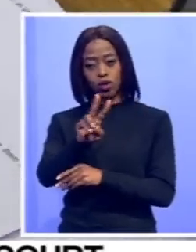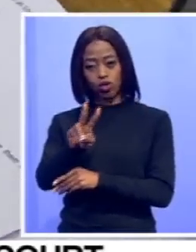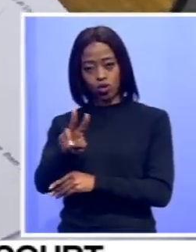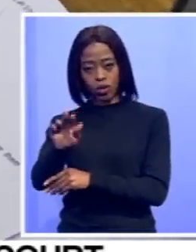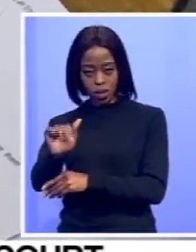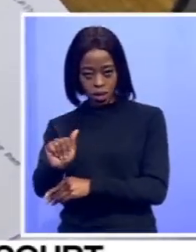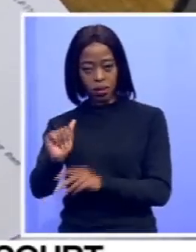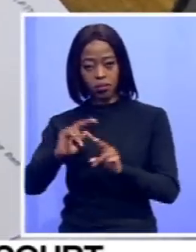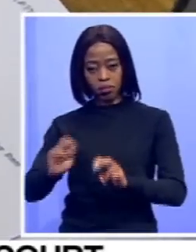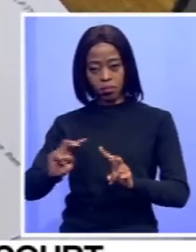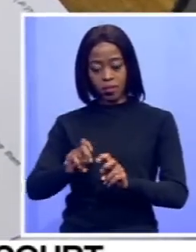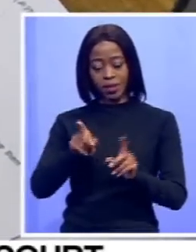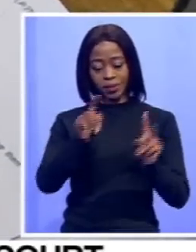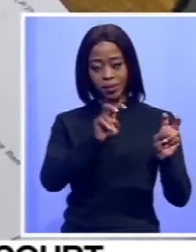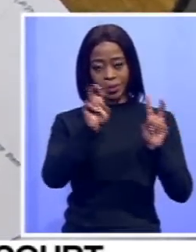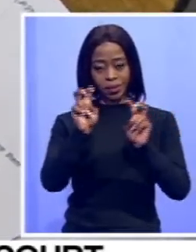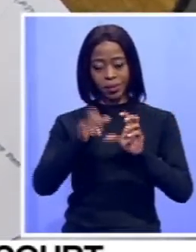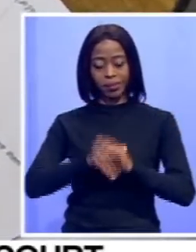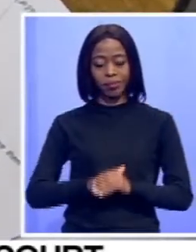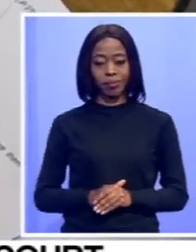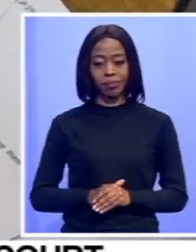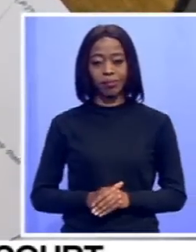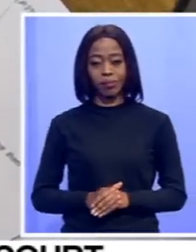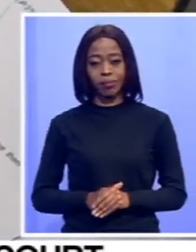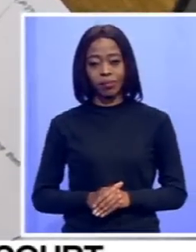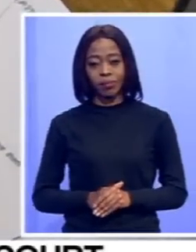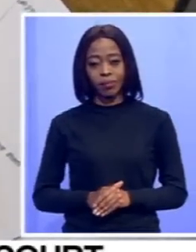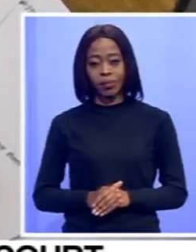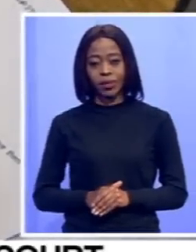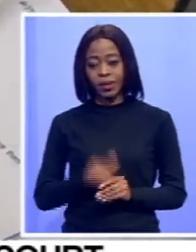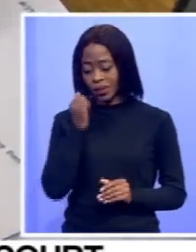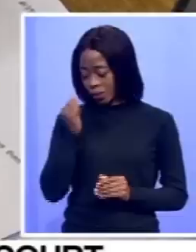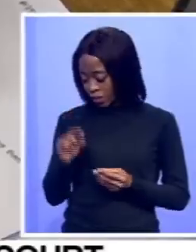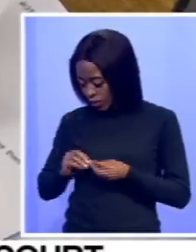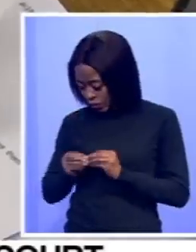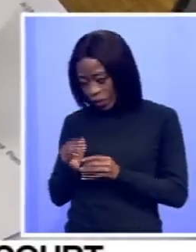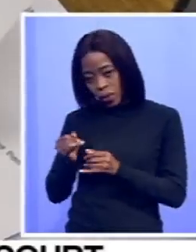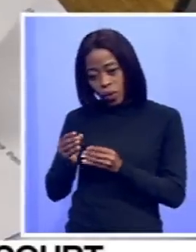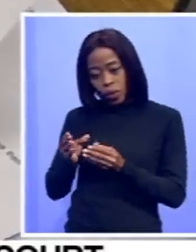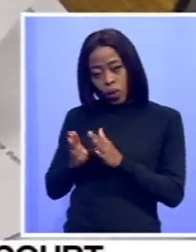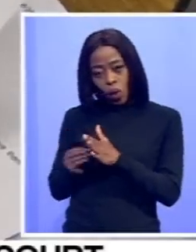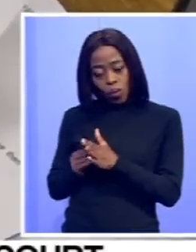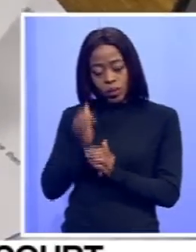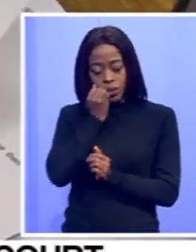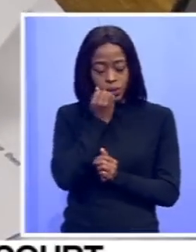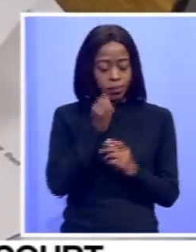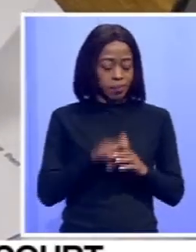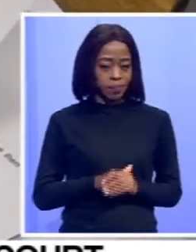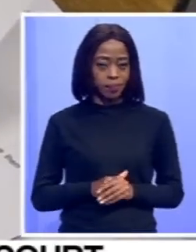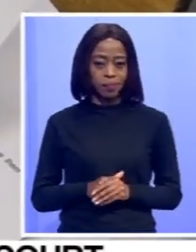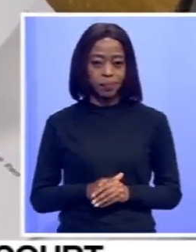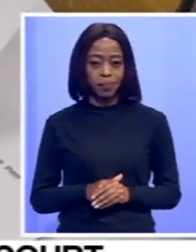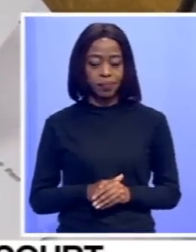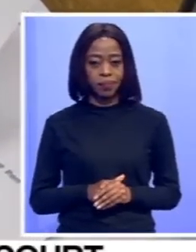in this regard. So noted. I'm just correcting it on the signed copy, Your I apologize. The